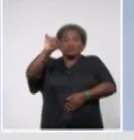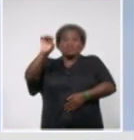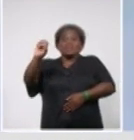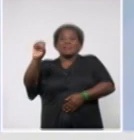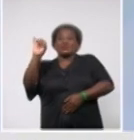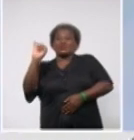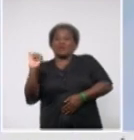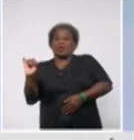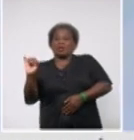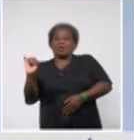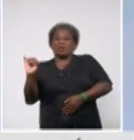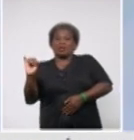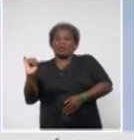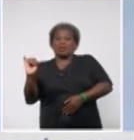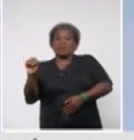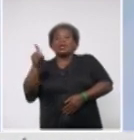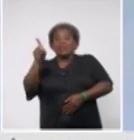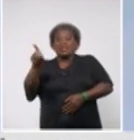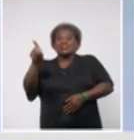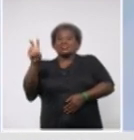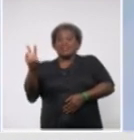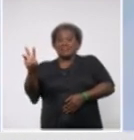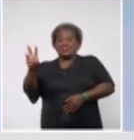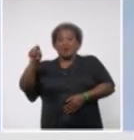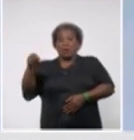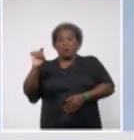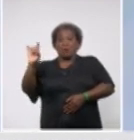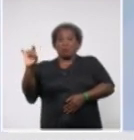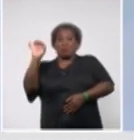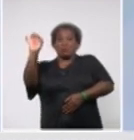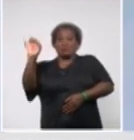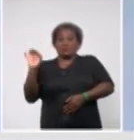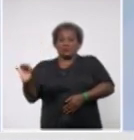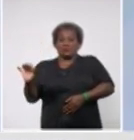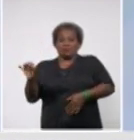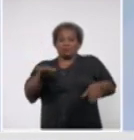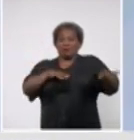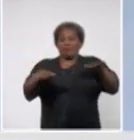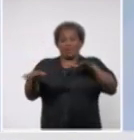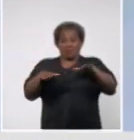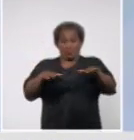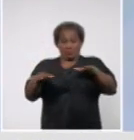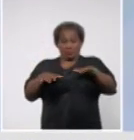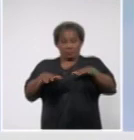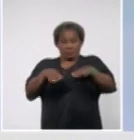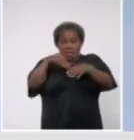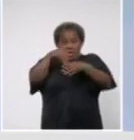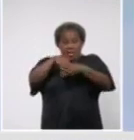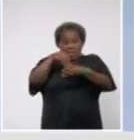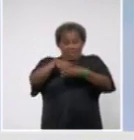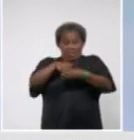606, or 13.9%, are active hospitalized cases.